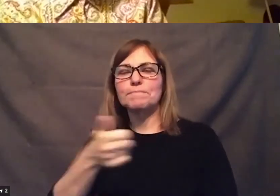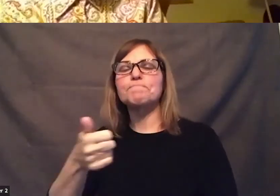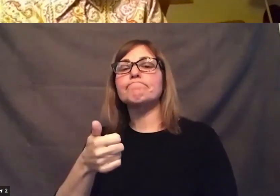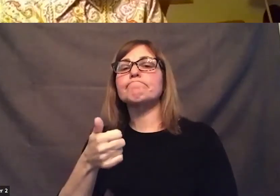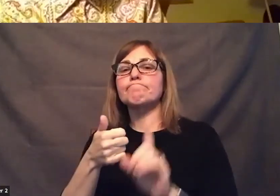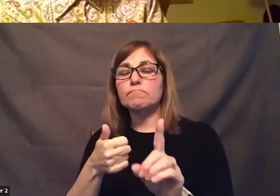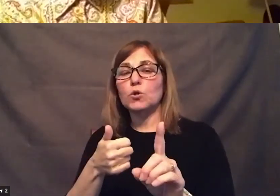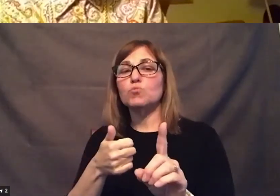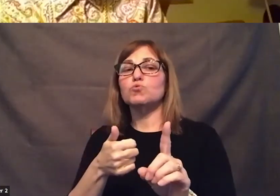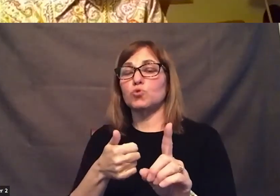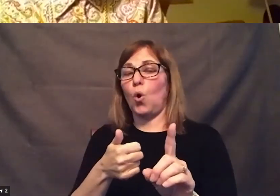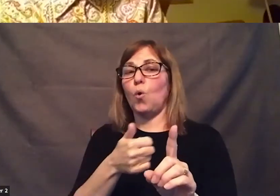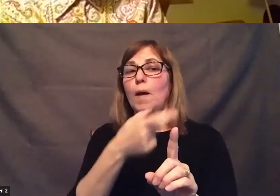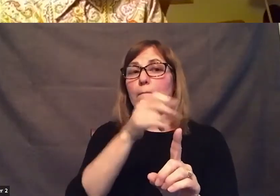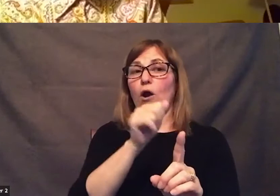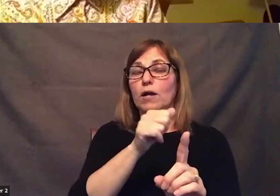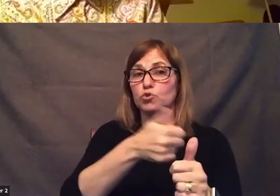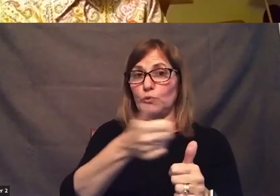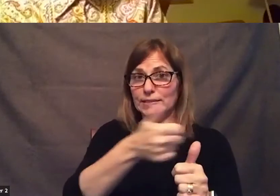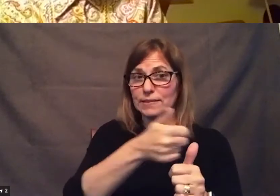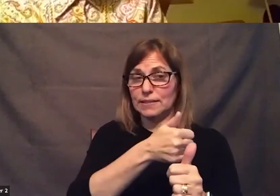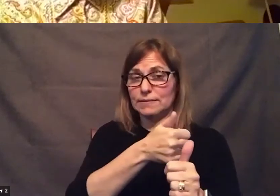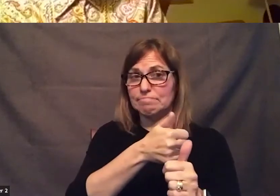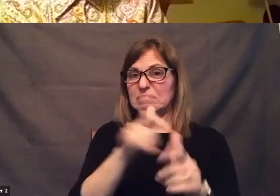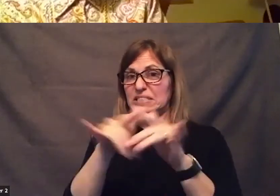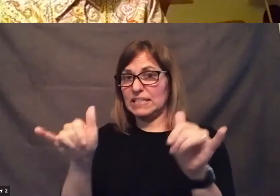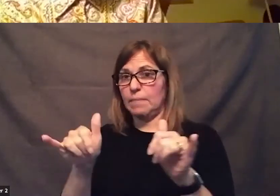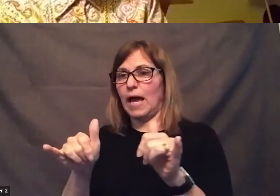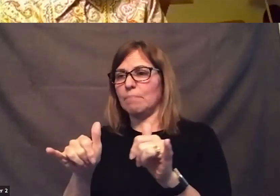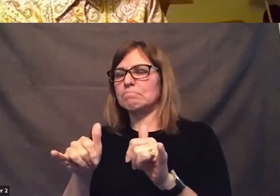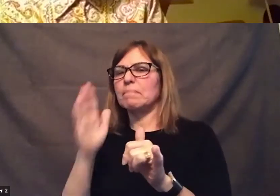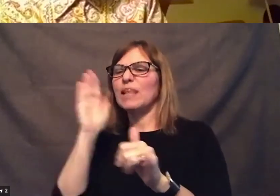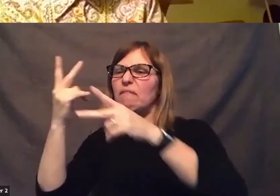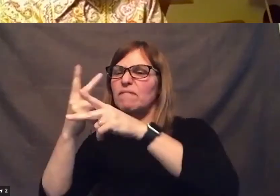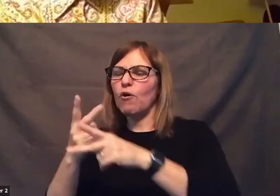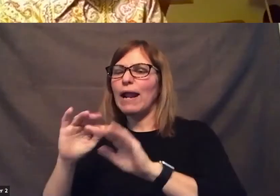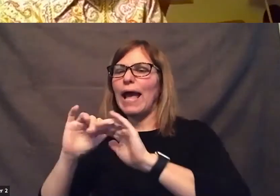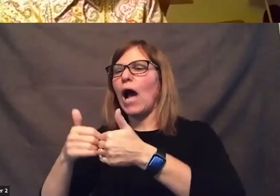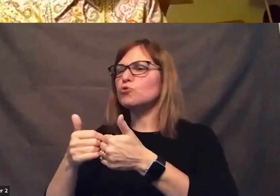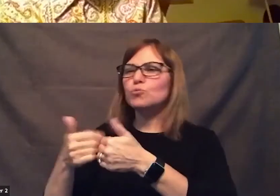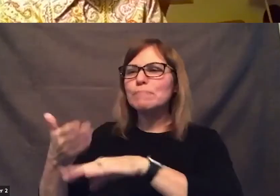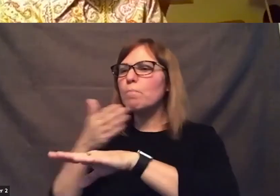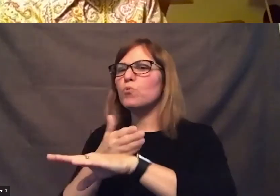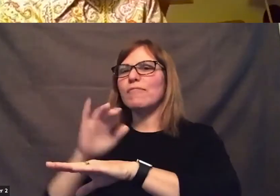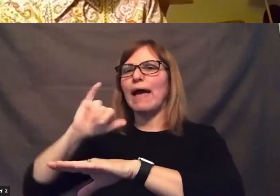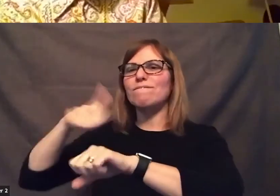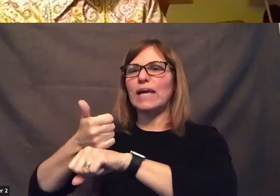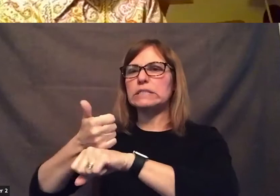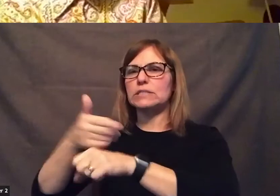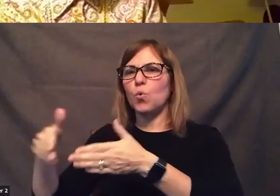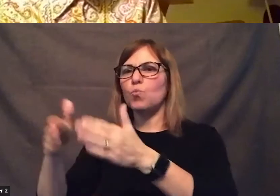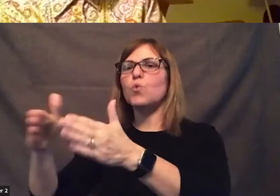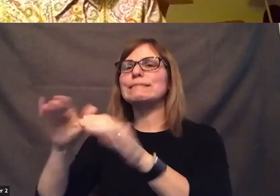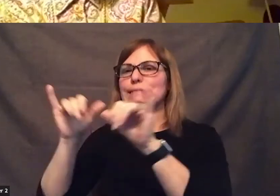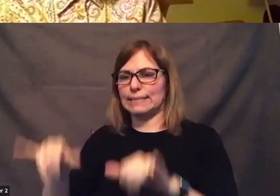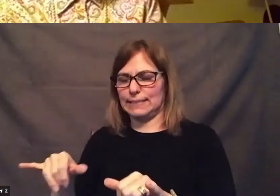at paratransit, they were charged with figuring out ways to improve the fixed route system for people with disabilities. So some of the